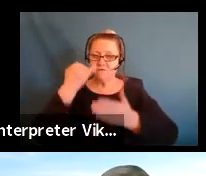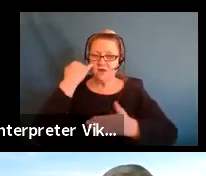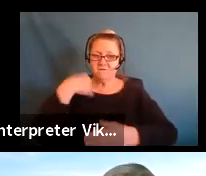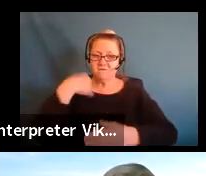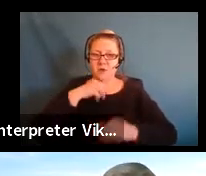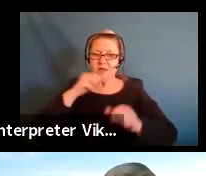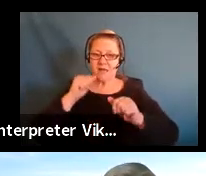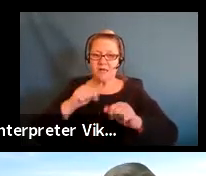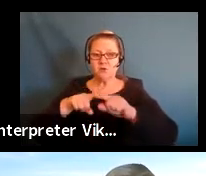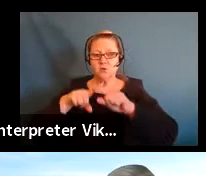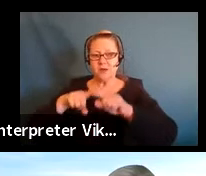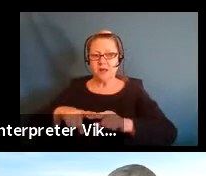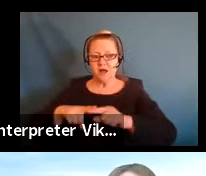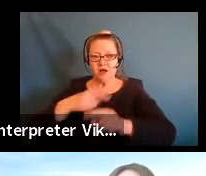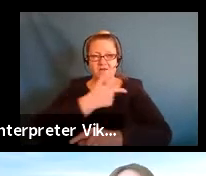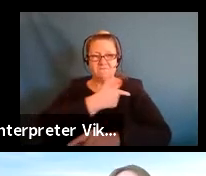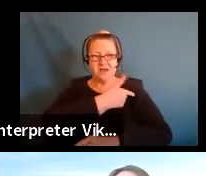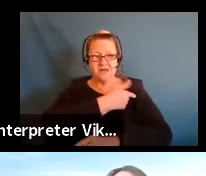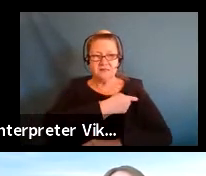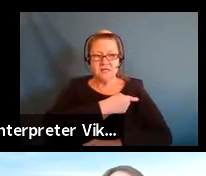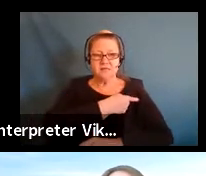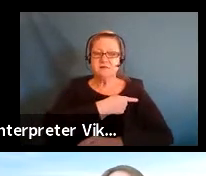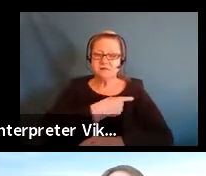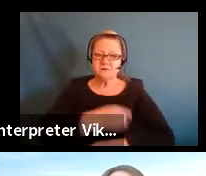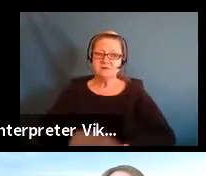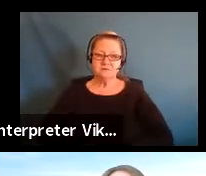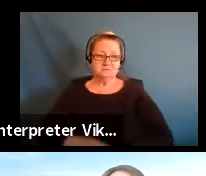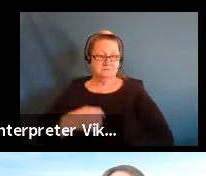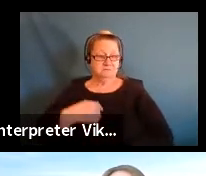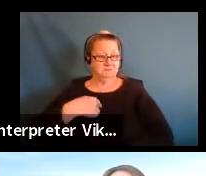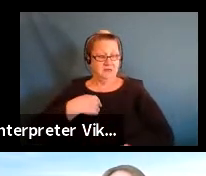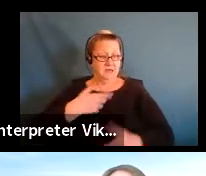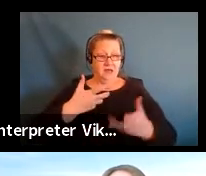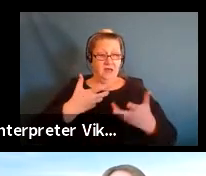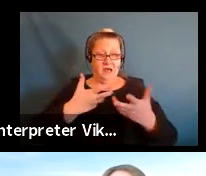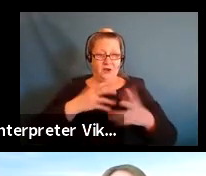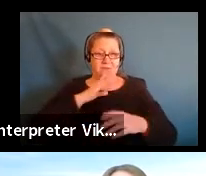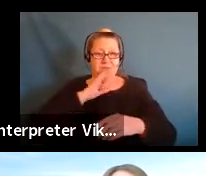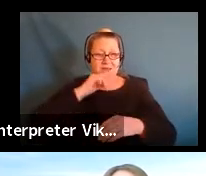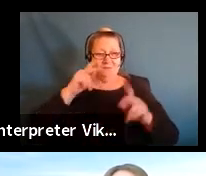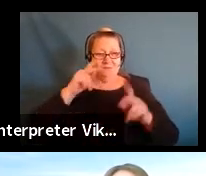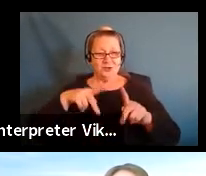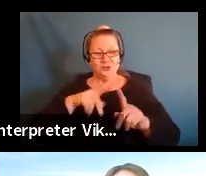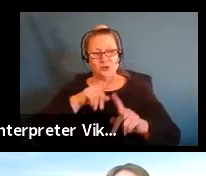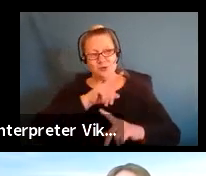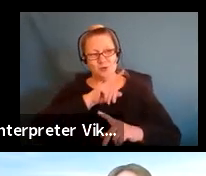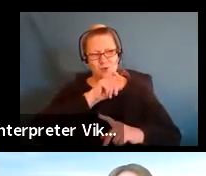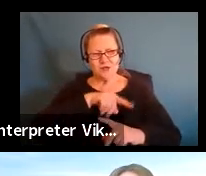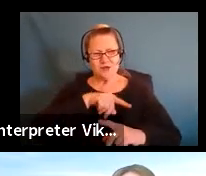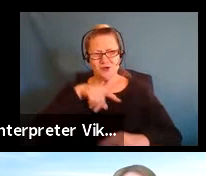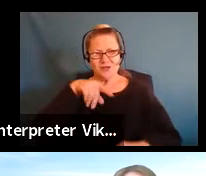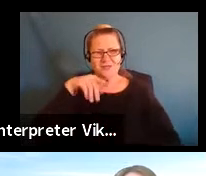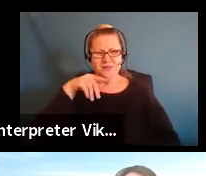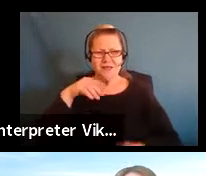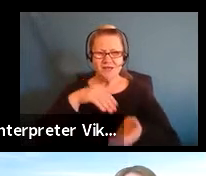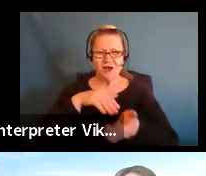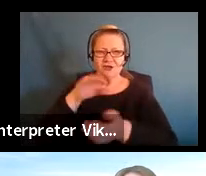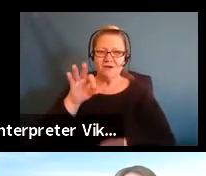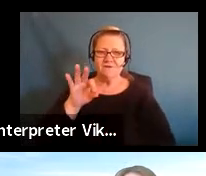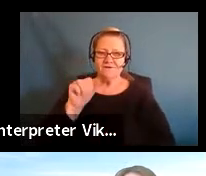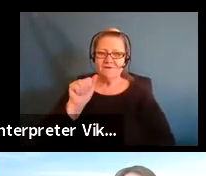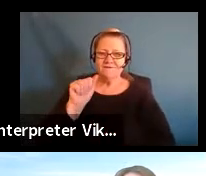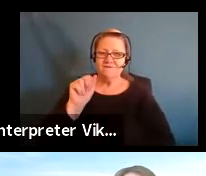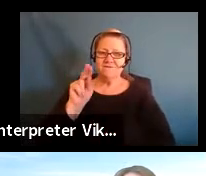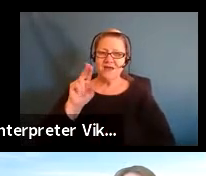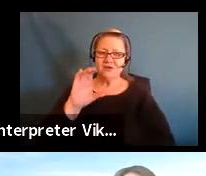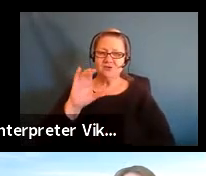transmission. Far be it from me to question Dr. Fauci, but certainly it's very hard to know what the uptake is going